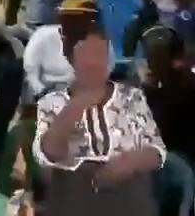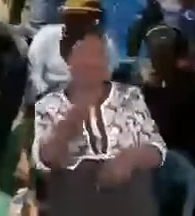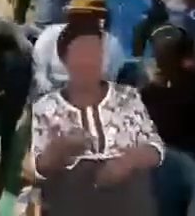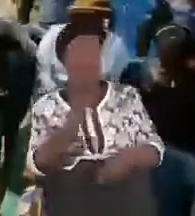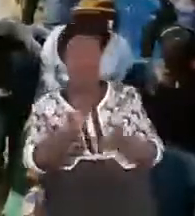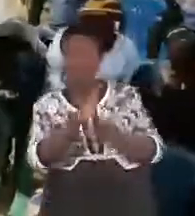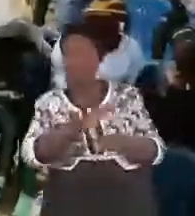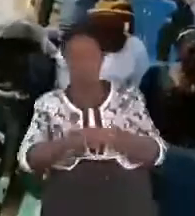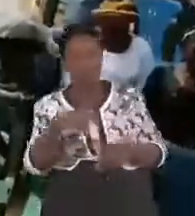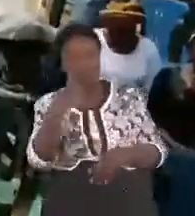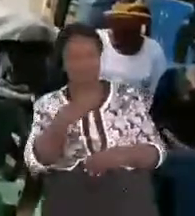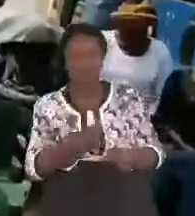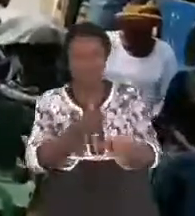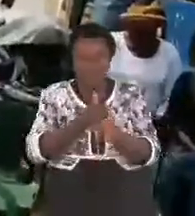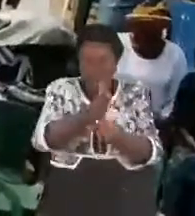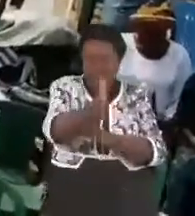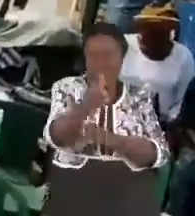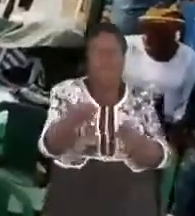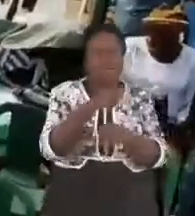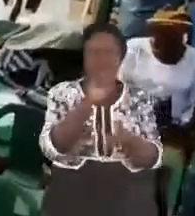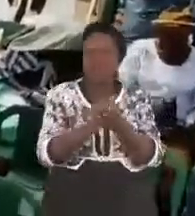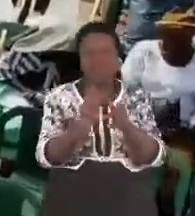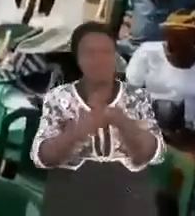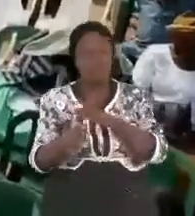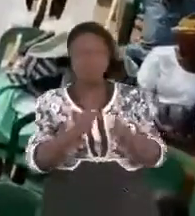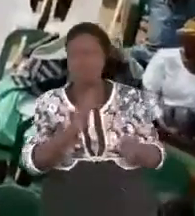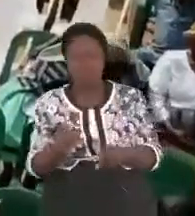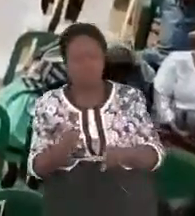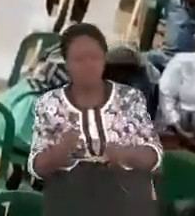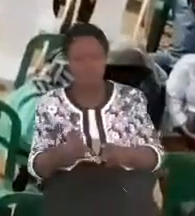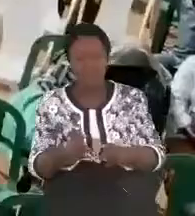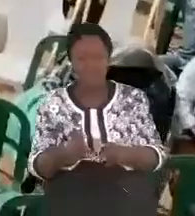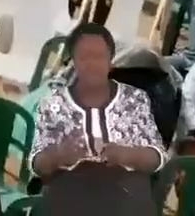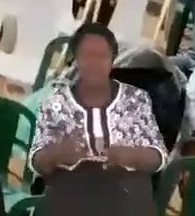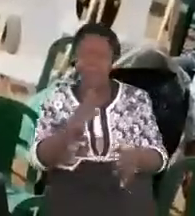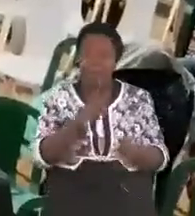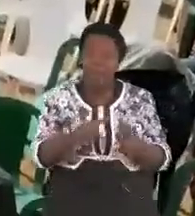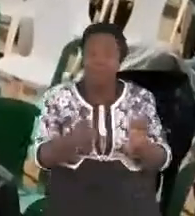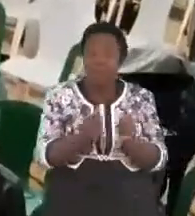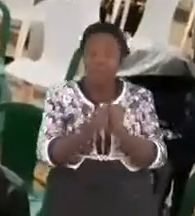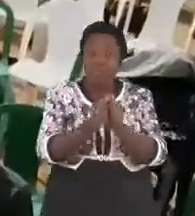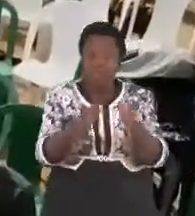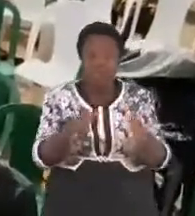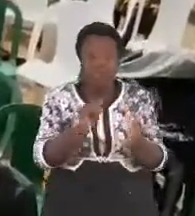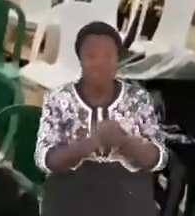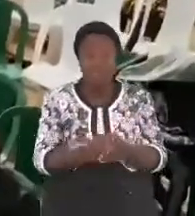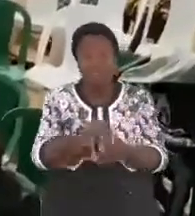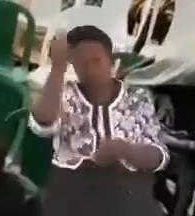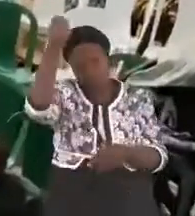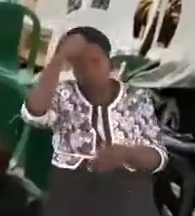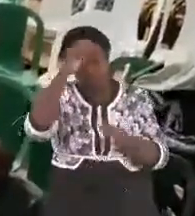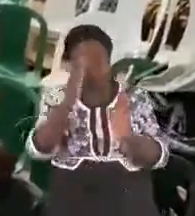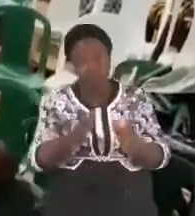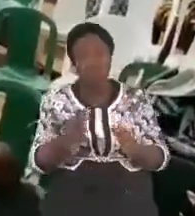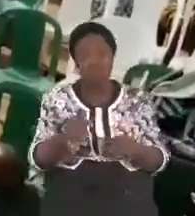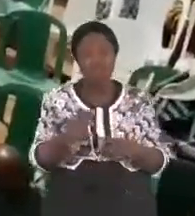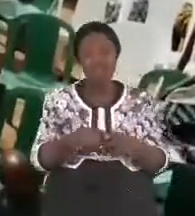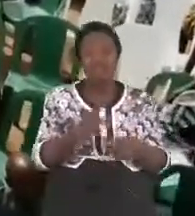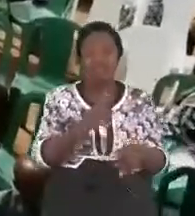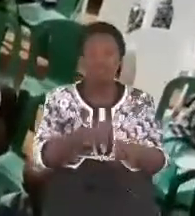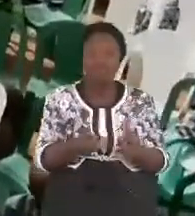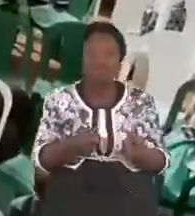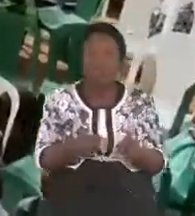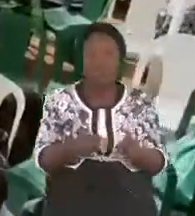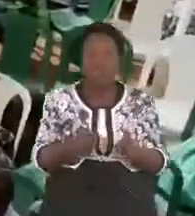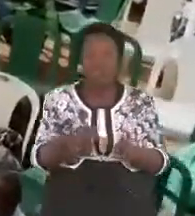like that to people. But that psychology, the Holy Ghost that indwelt that man, the Holy